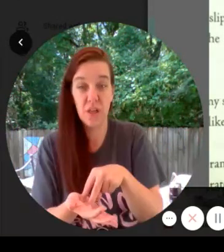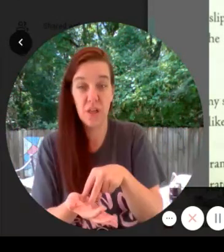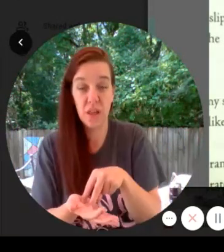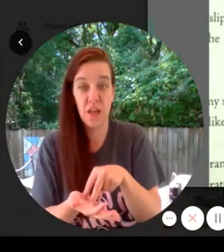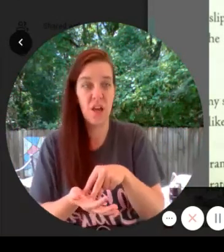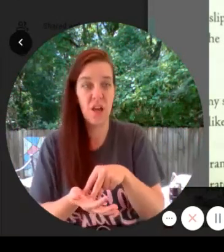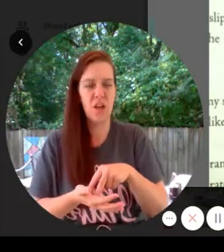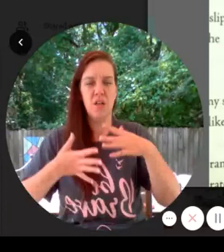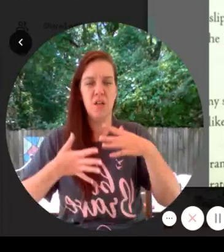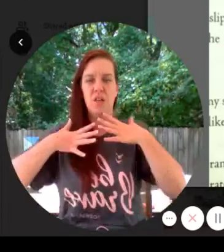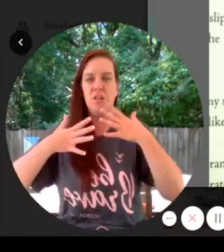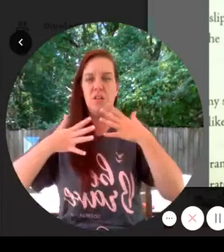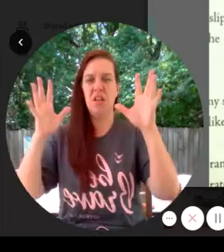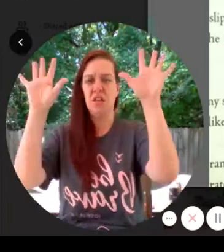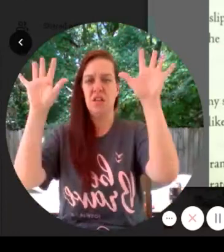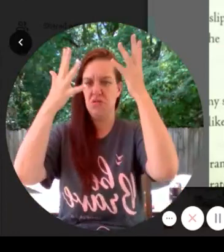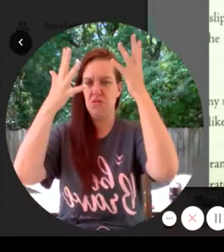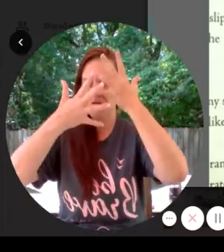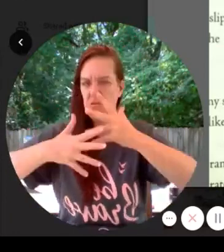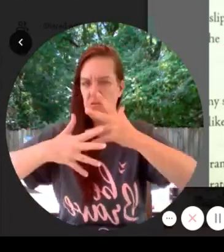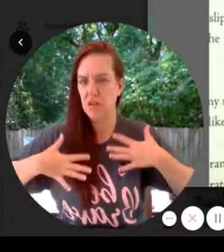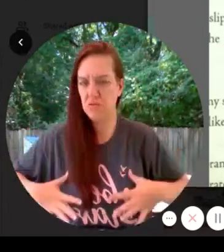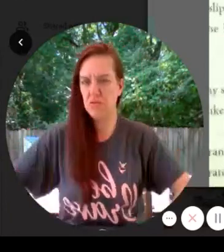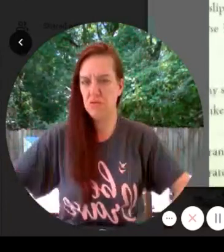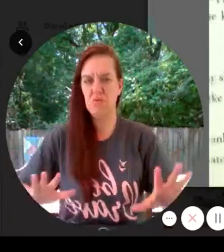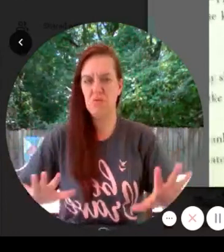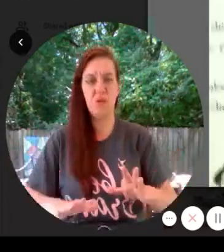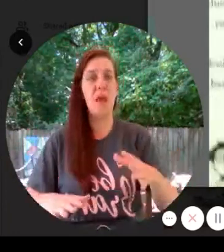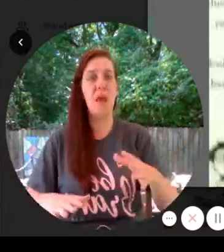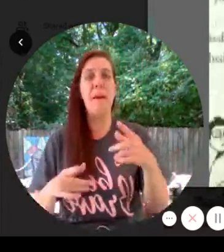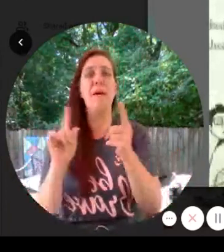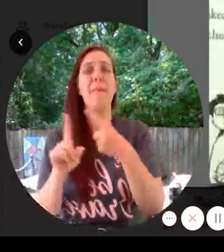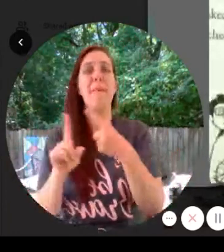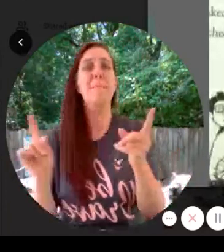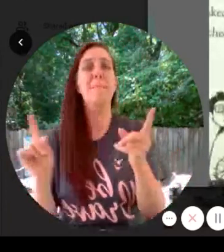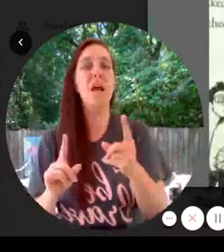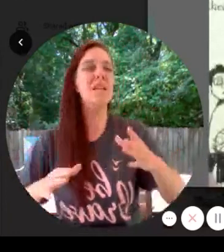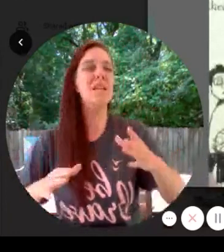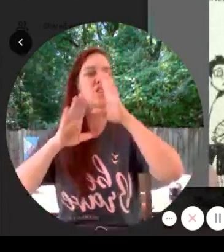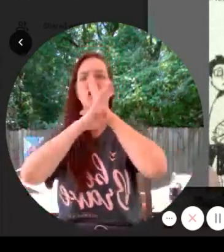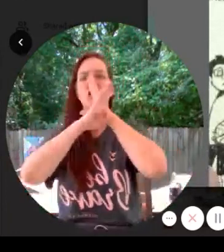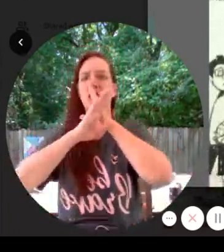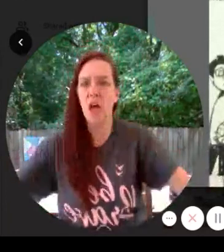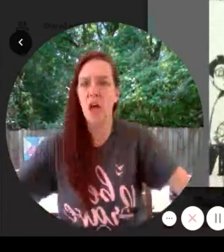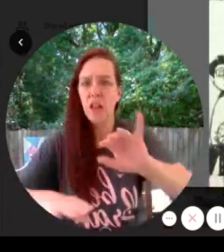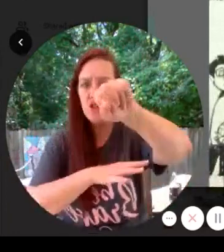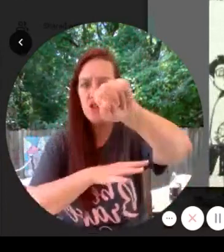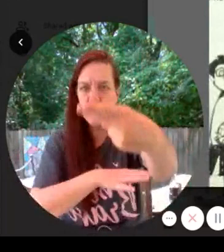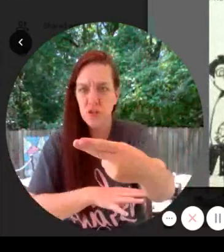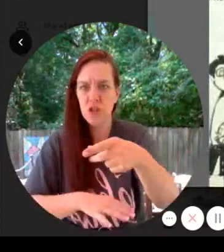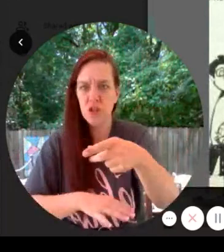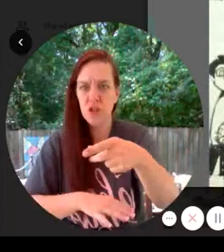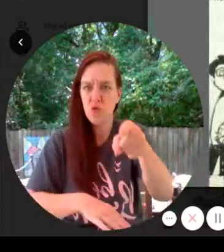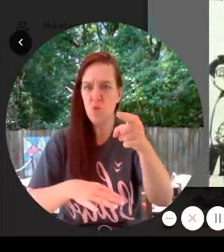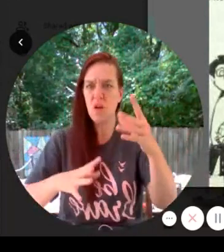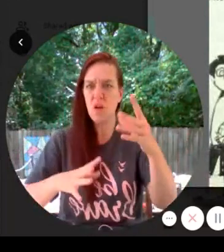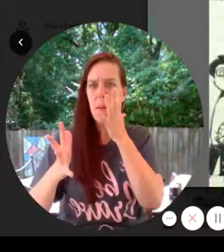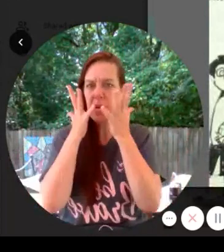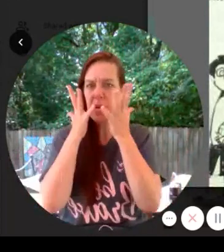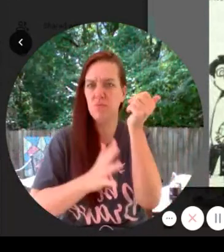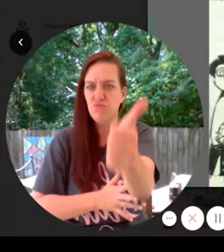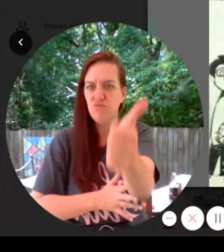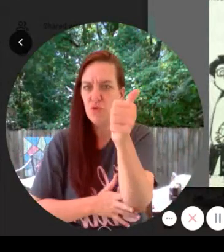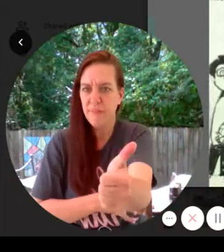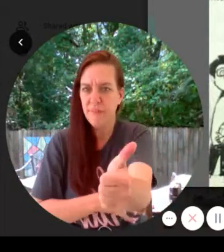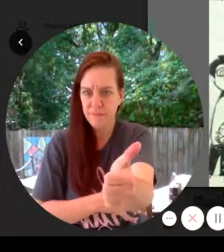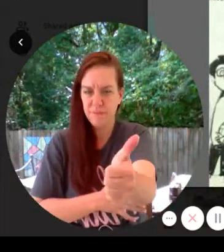But, silence, Josh, said Prince Barkin. You're embarrassing